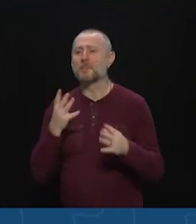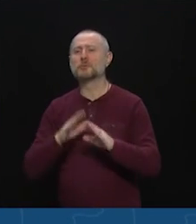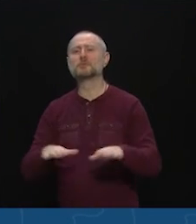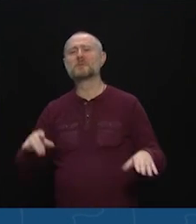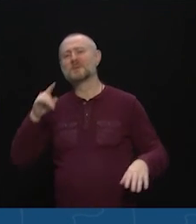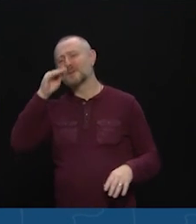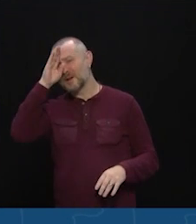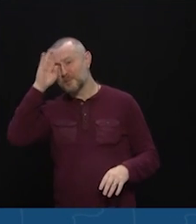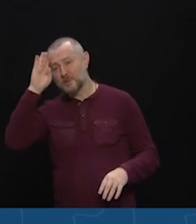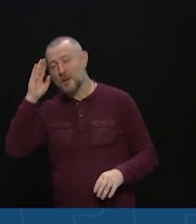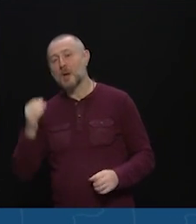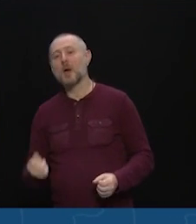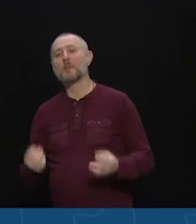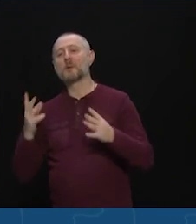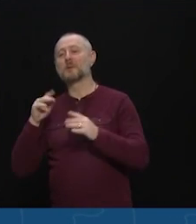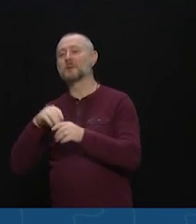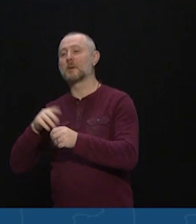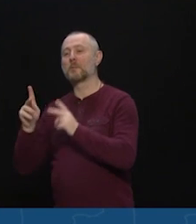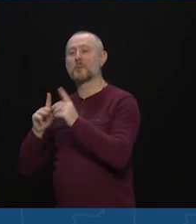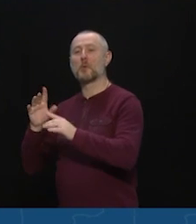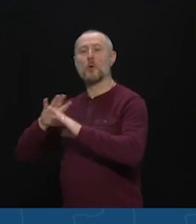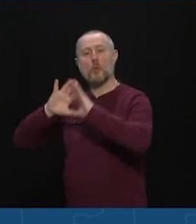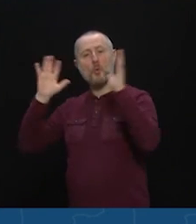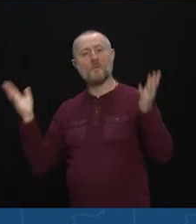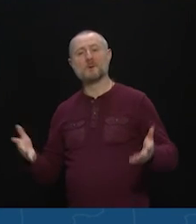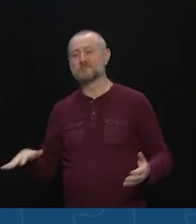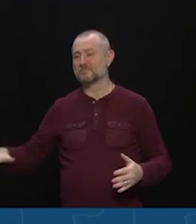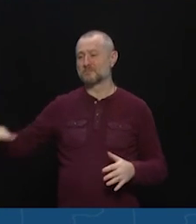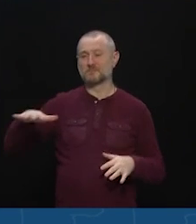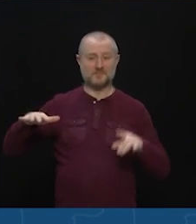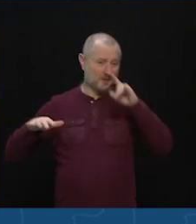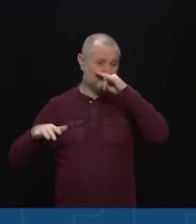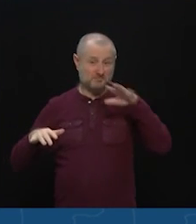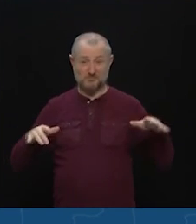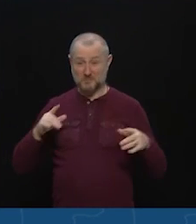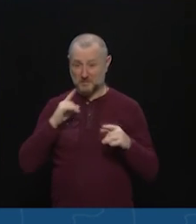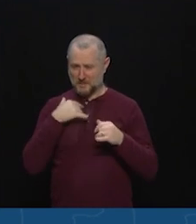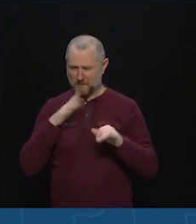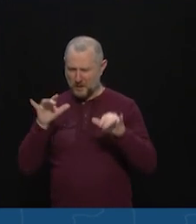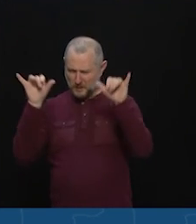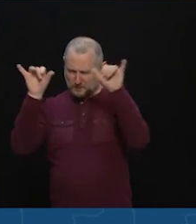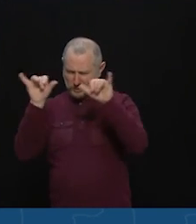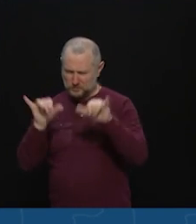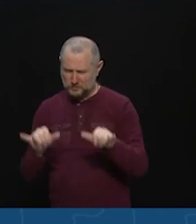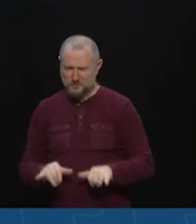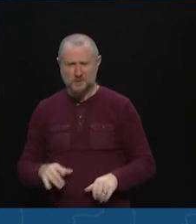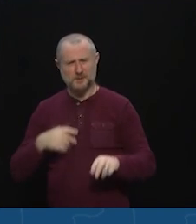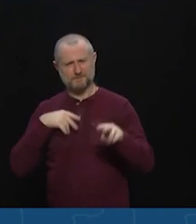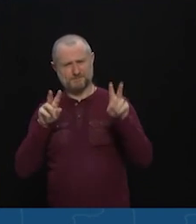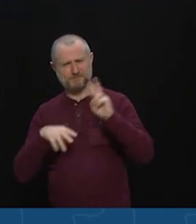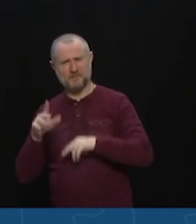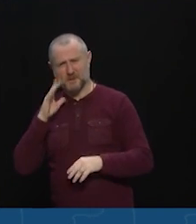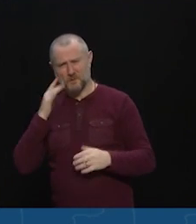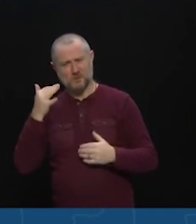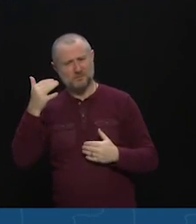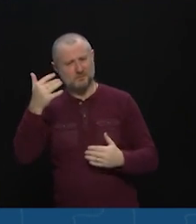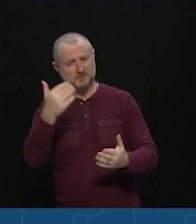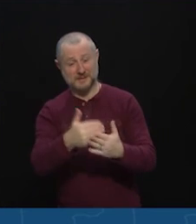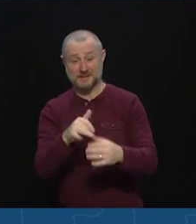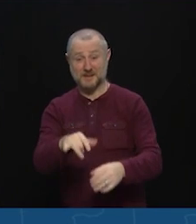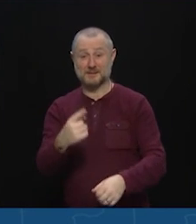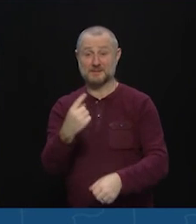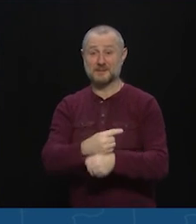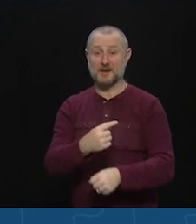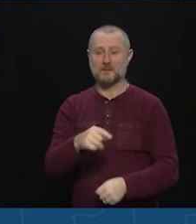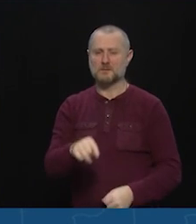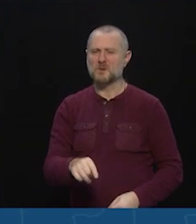have a lot of metrics to look at, and we will get to that day. We'll absolutely get to that day, and I'm looking forward to that as well. First part of your question was,